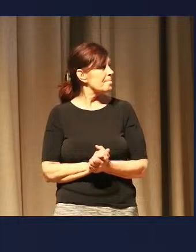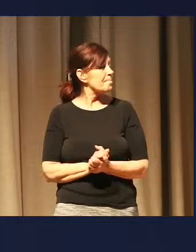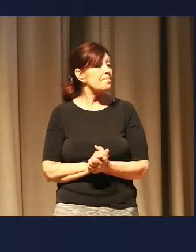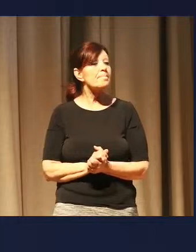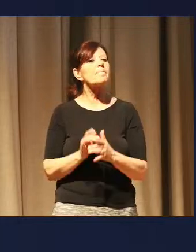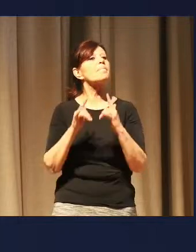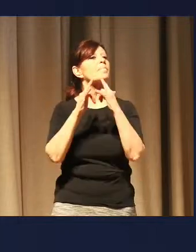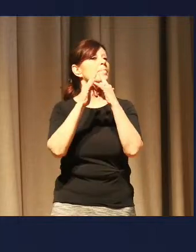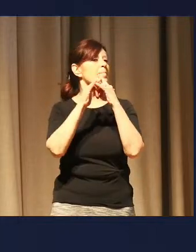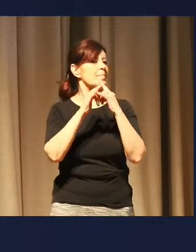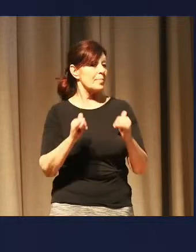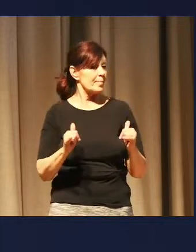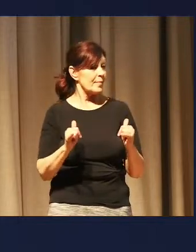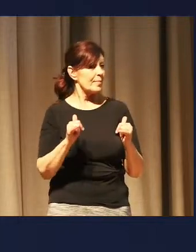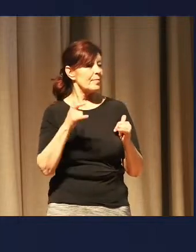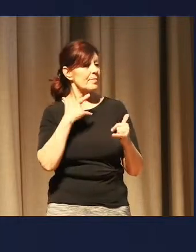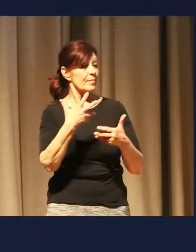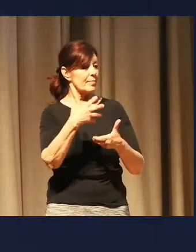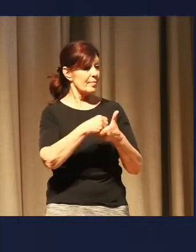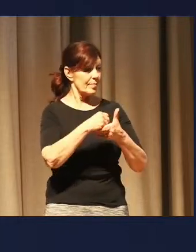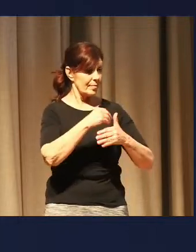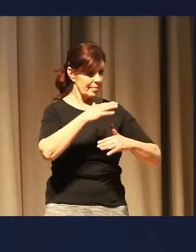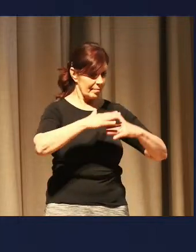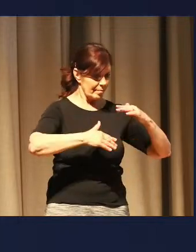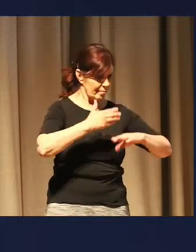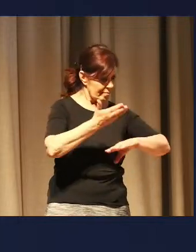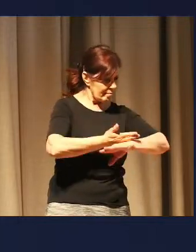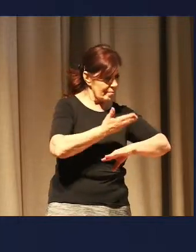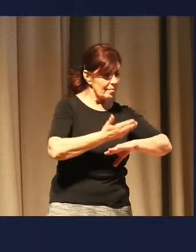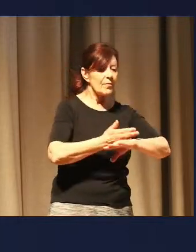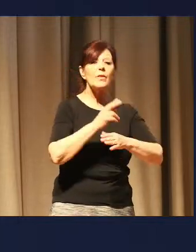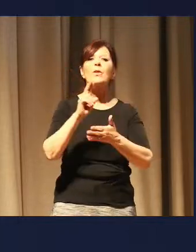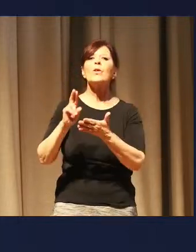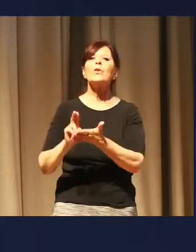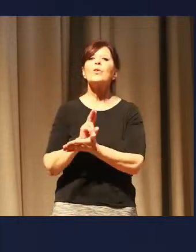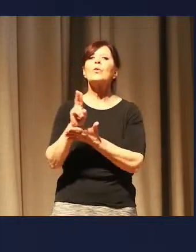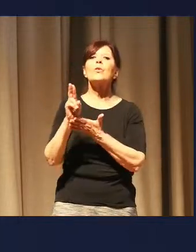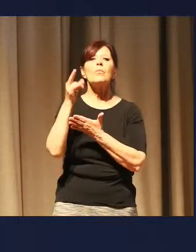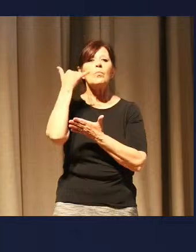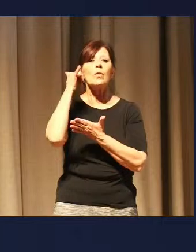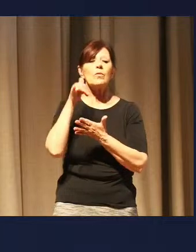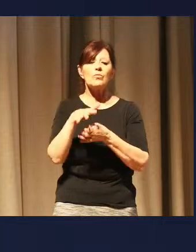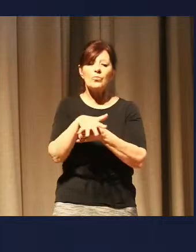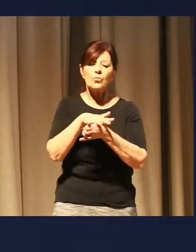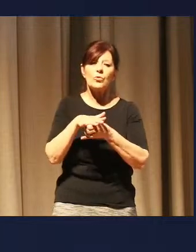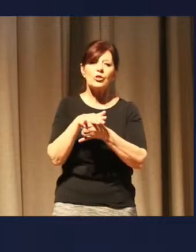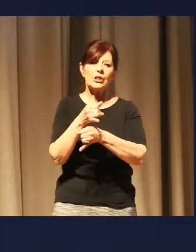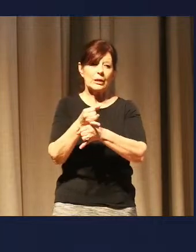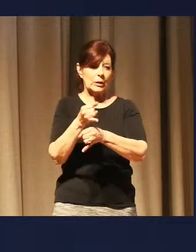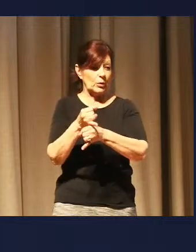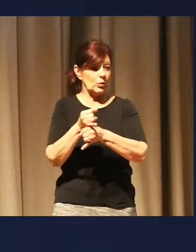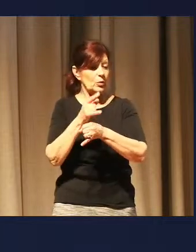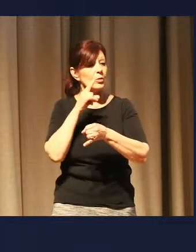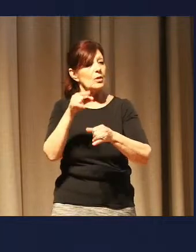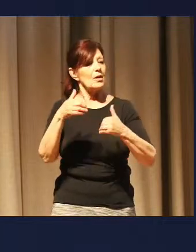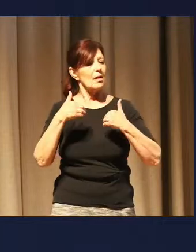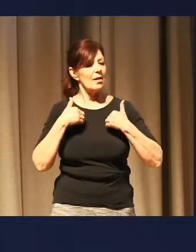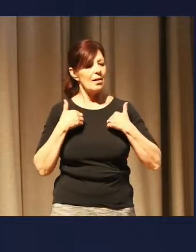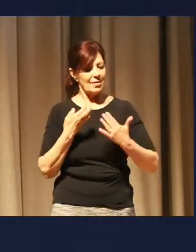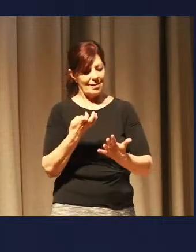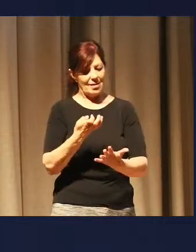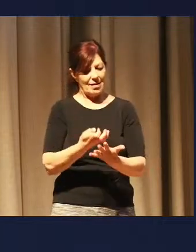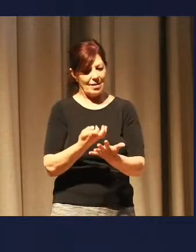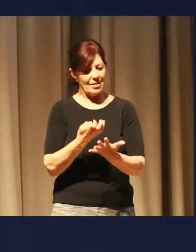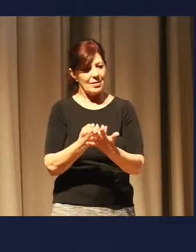At the same time as we were engaged in construction, the University at Buffalo Regional Institute conducted an